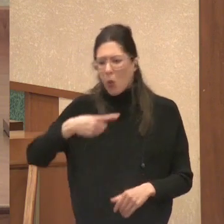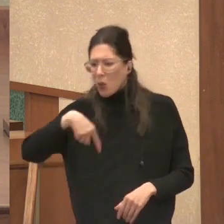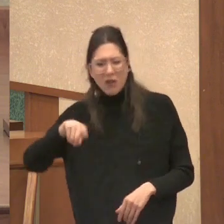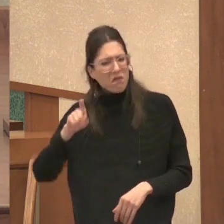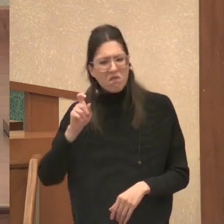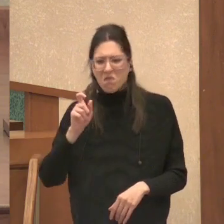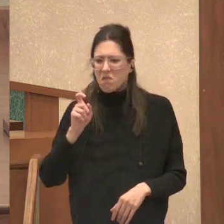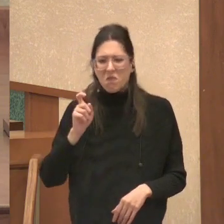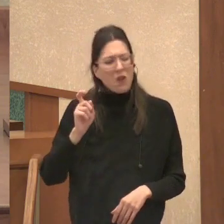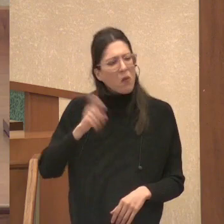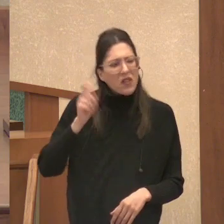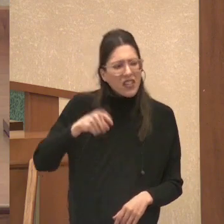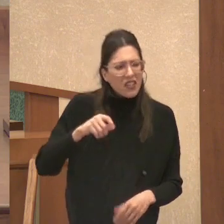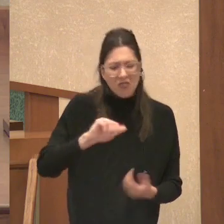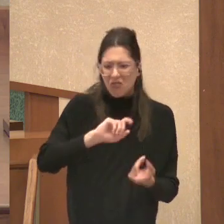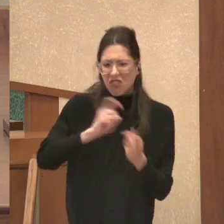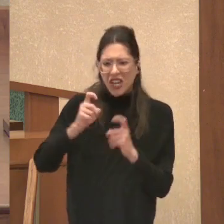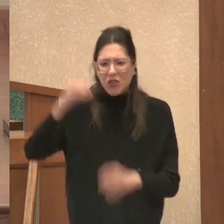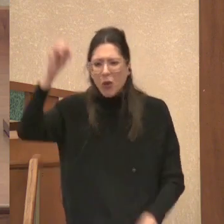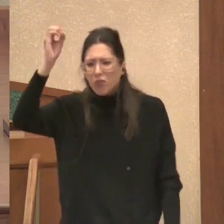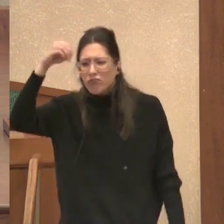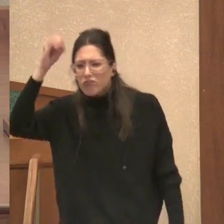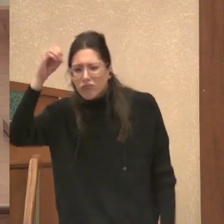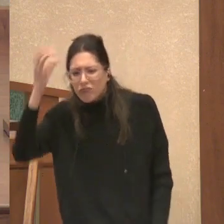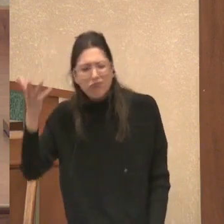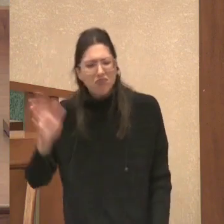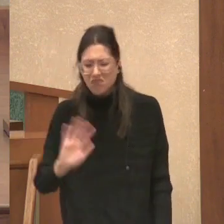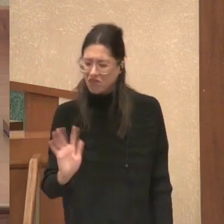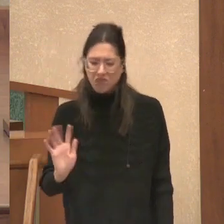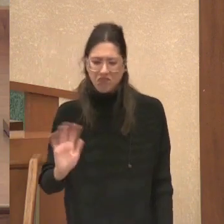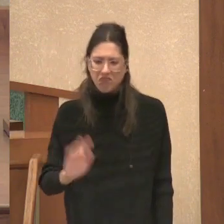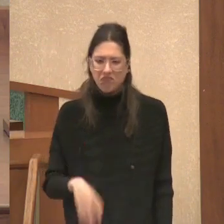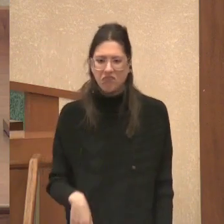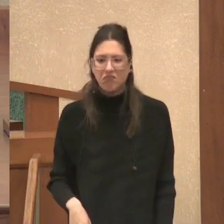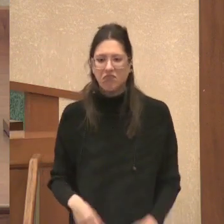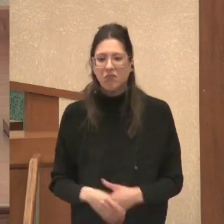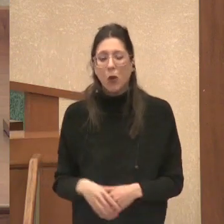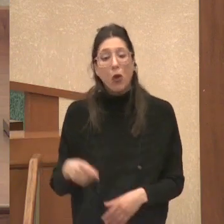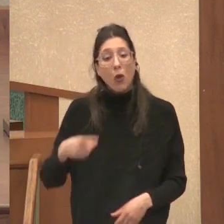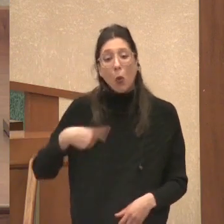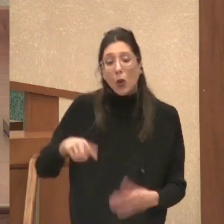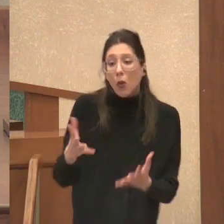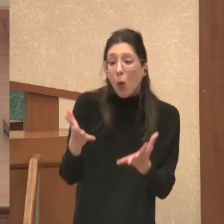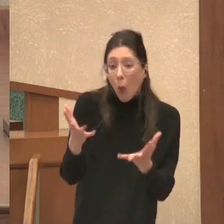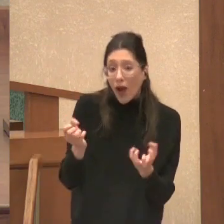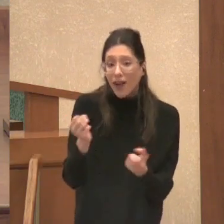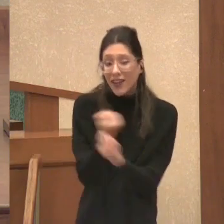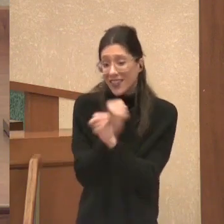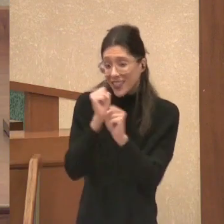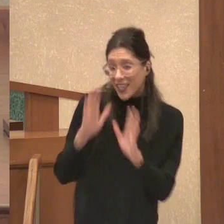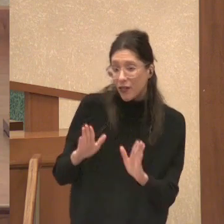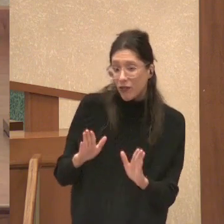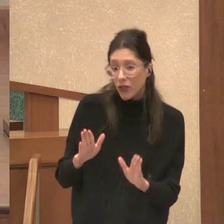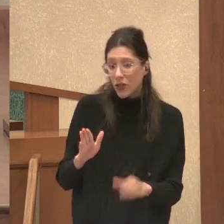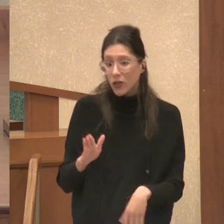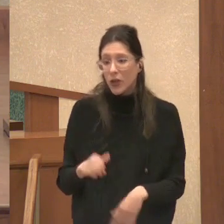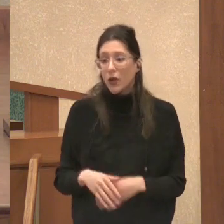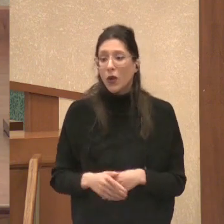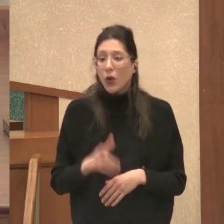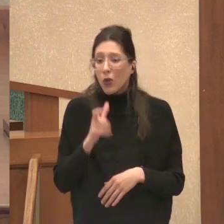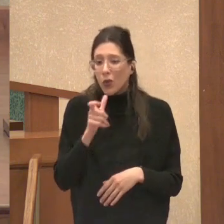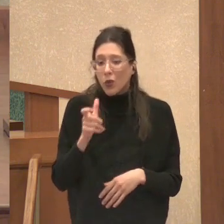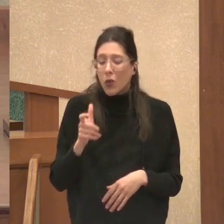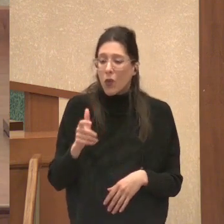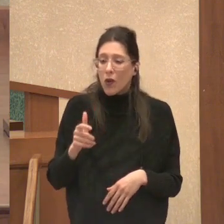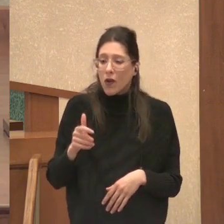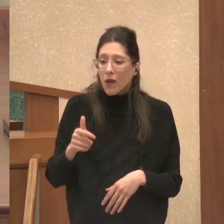our personal opinions or prejudices. We sort of want a Savior who will make us